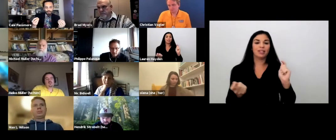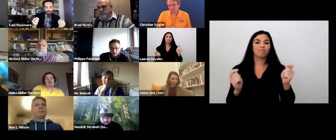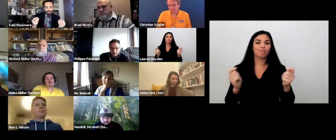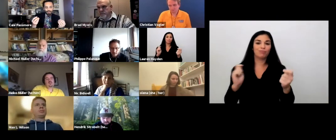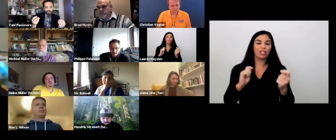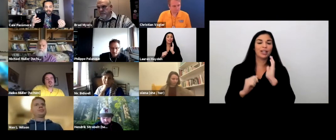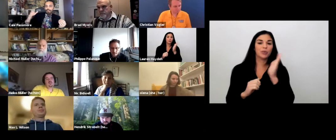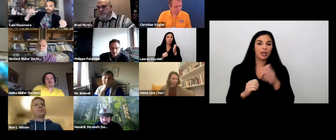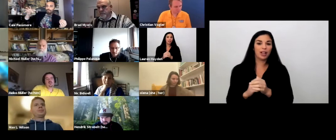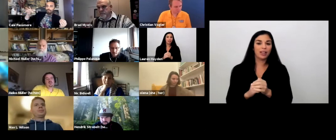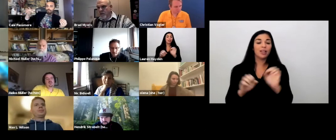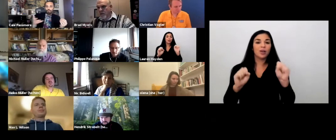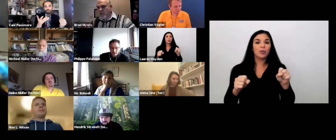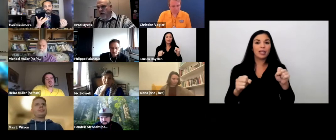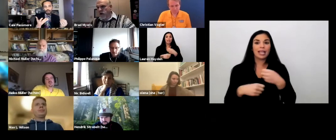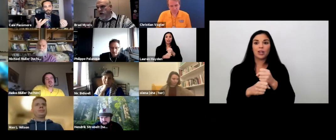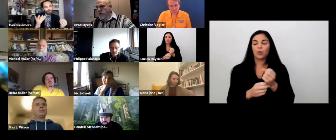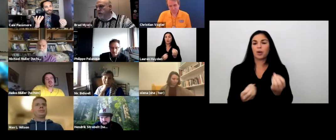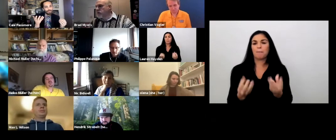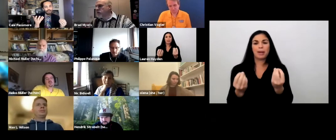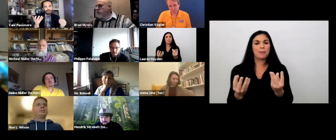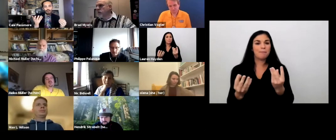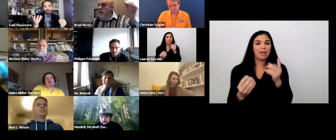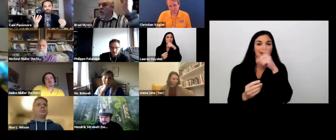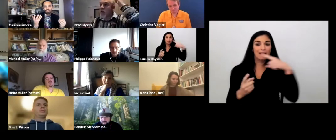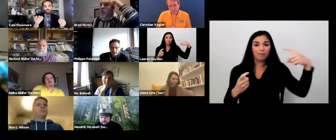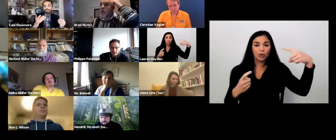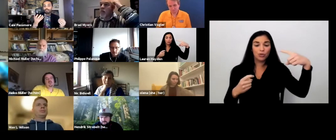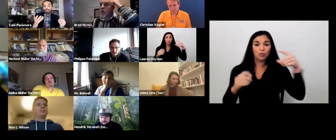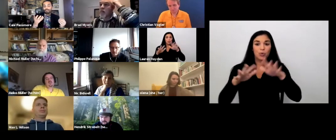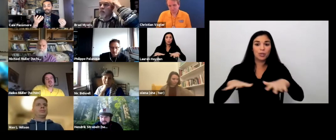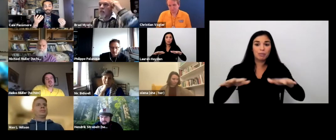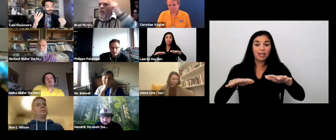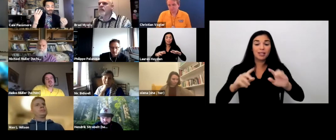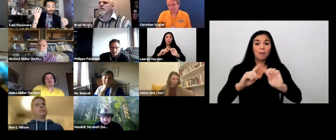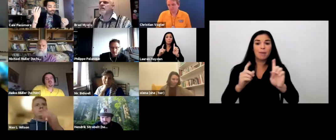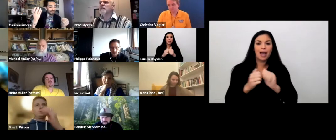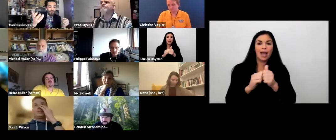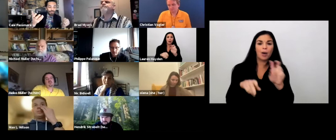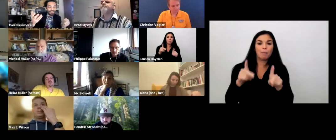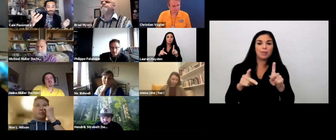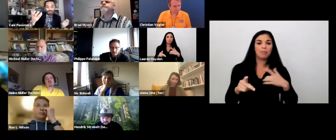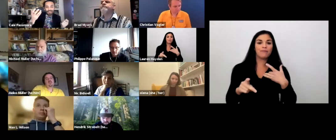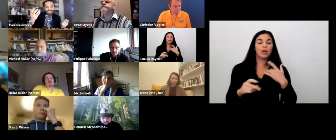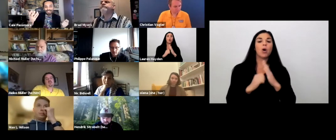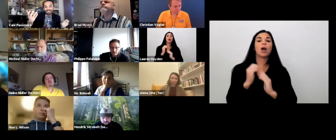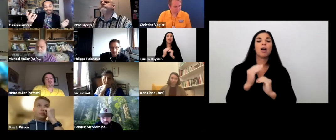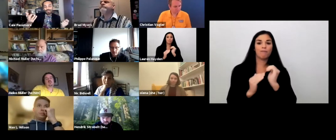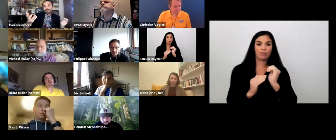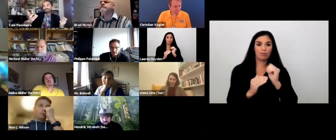spaces, but having people feel comfortable entering them to discuss topics